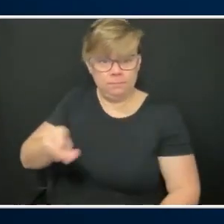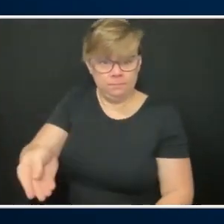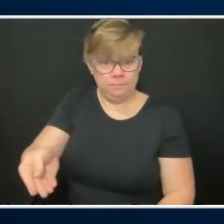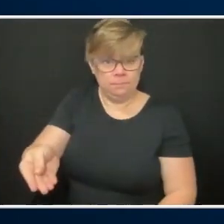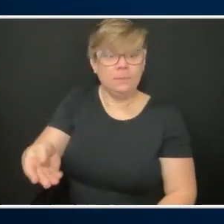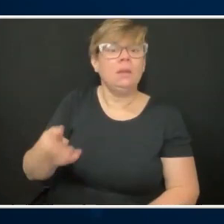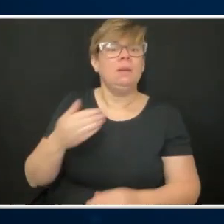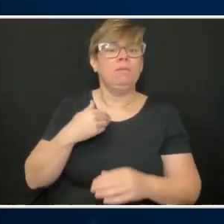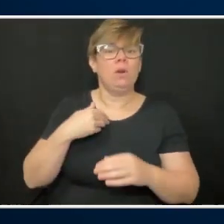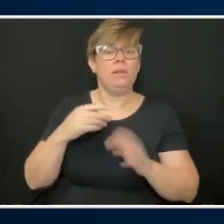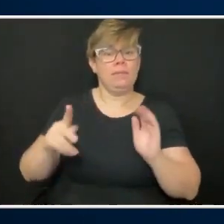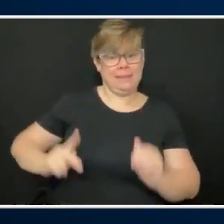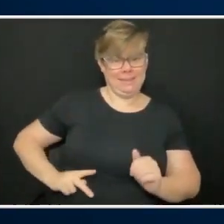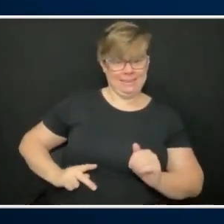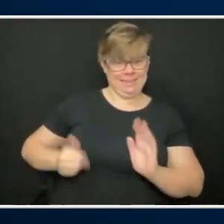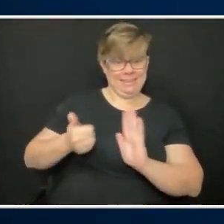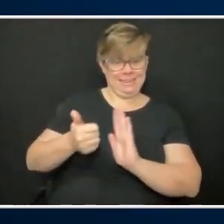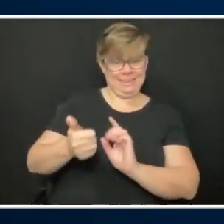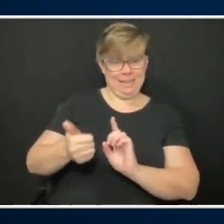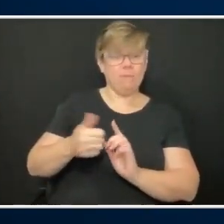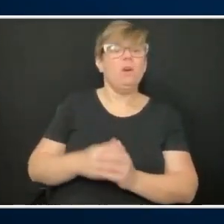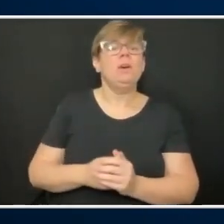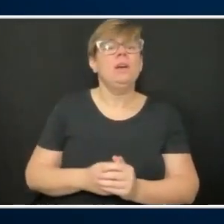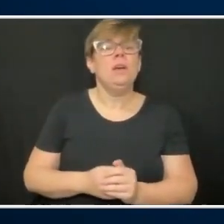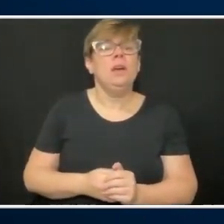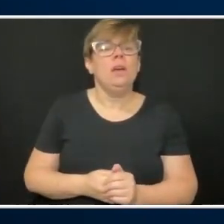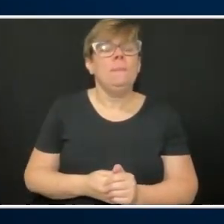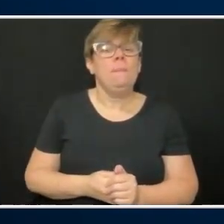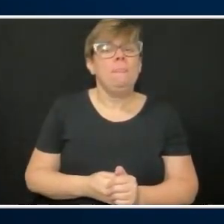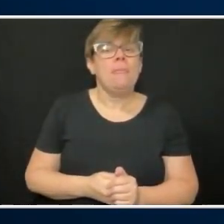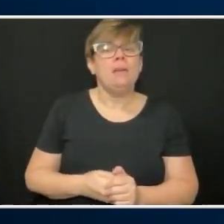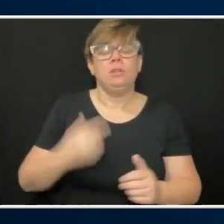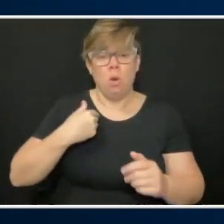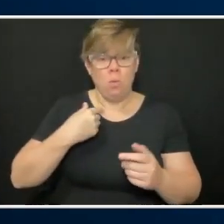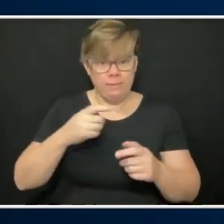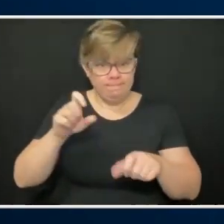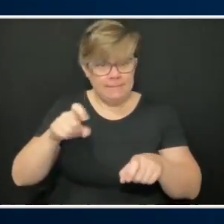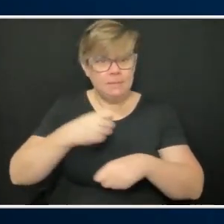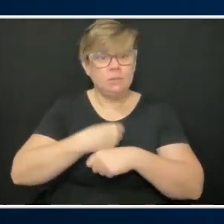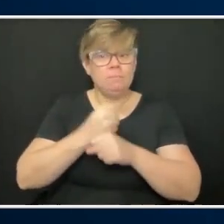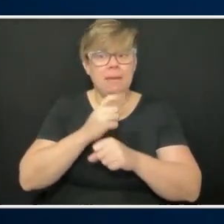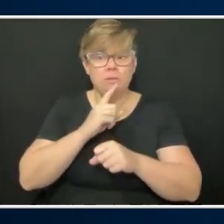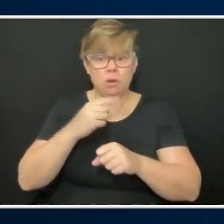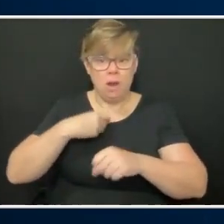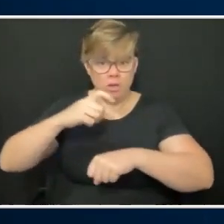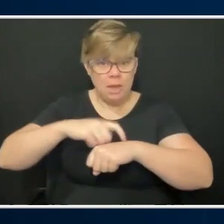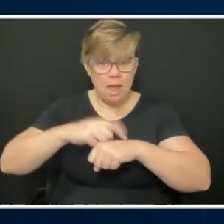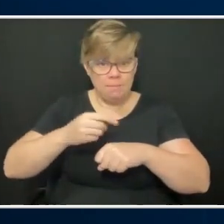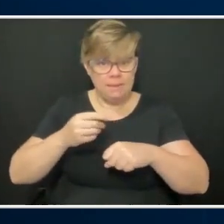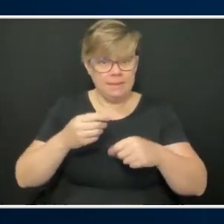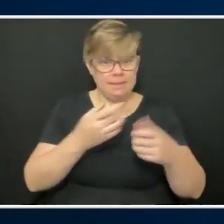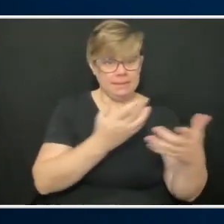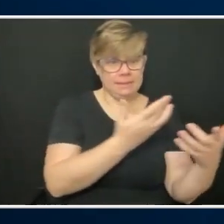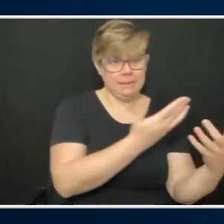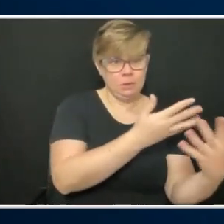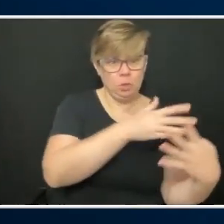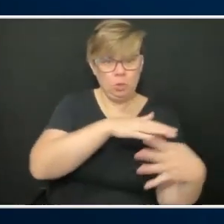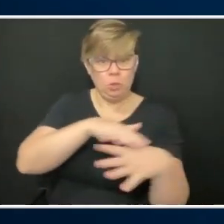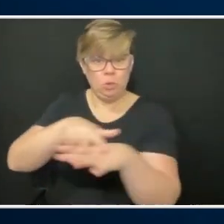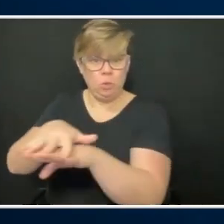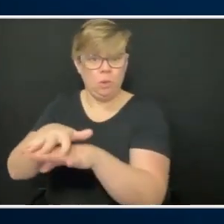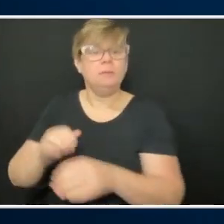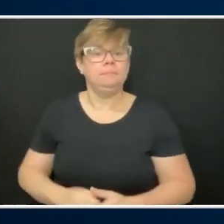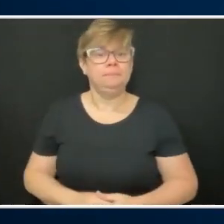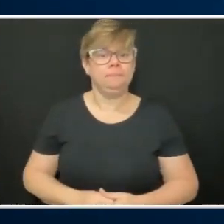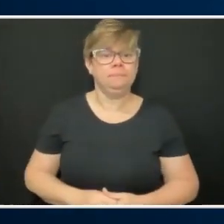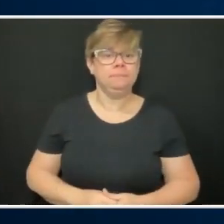kidney itself. So that's how we sort of like time, and we we keep going.